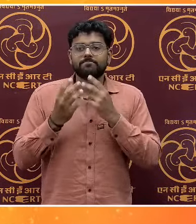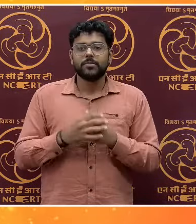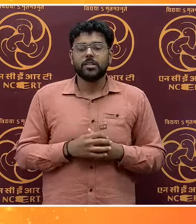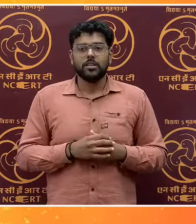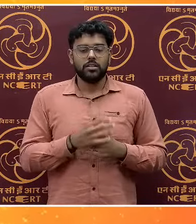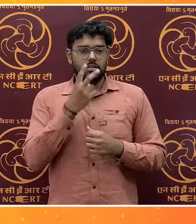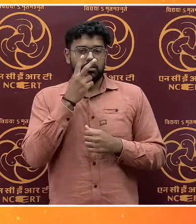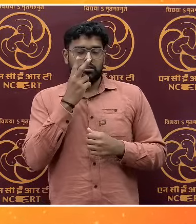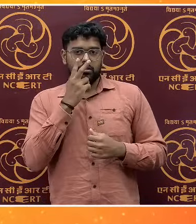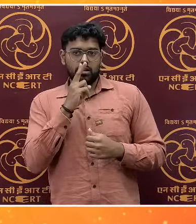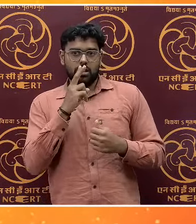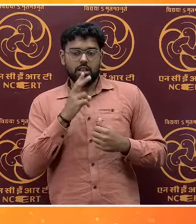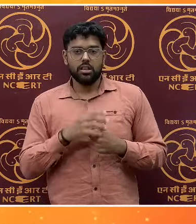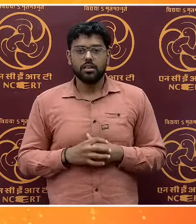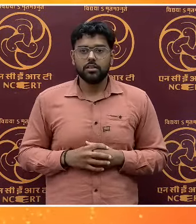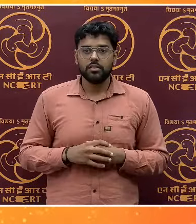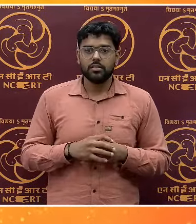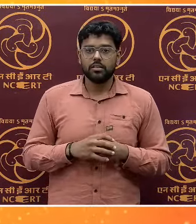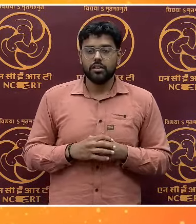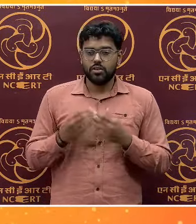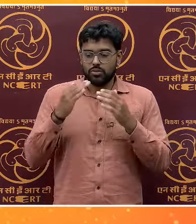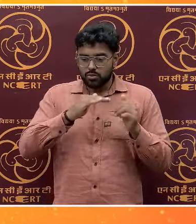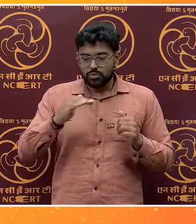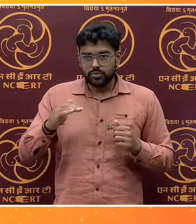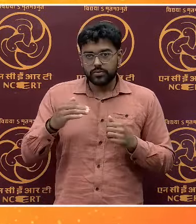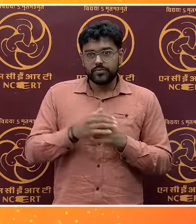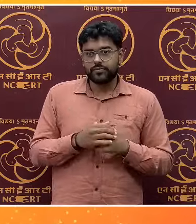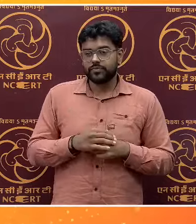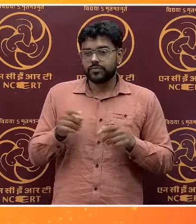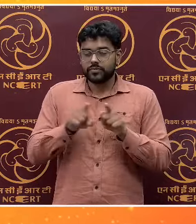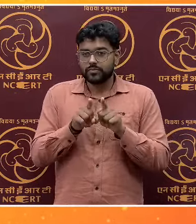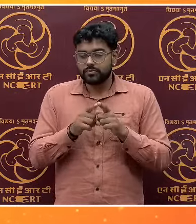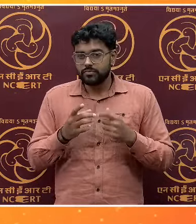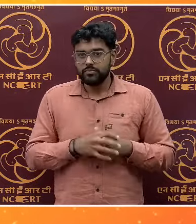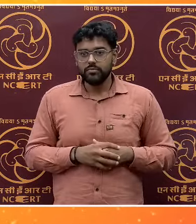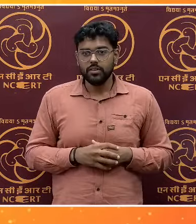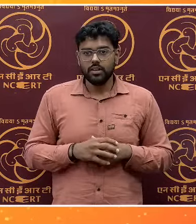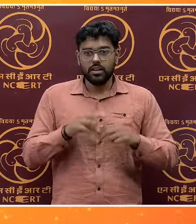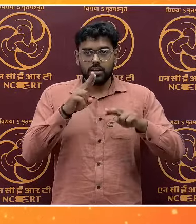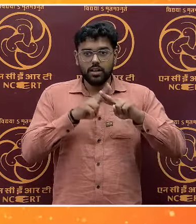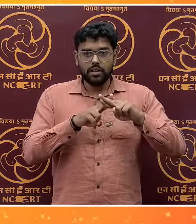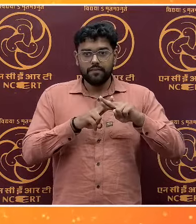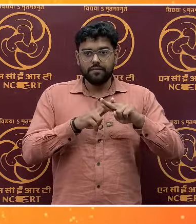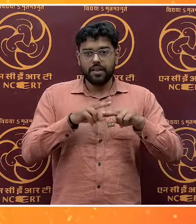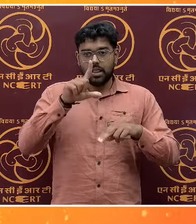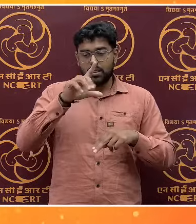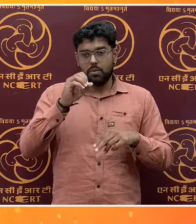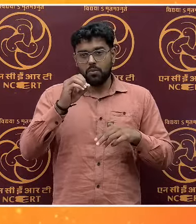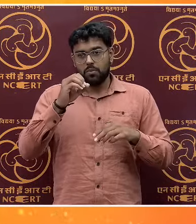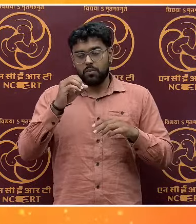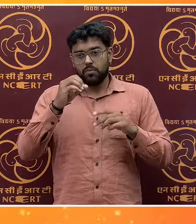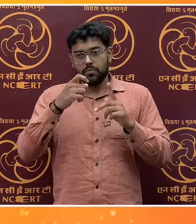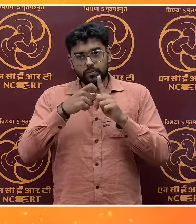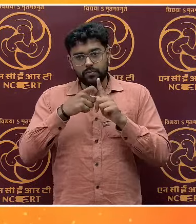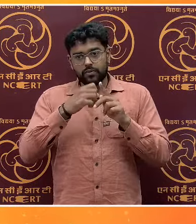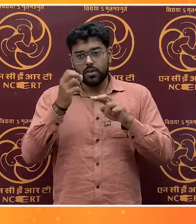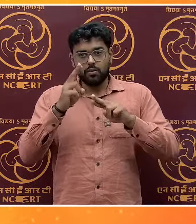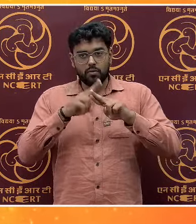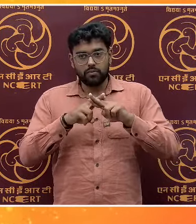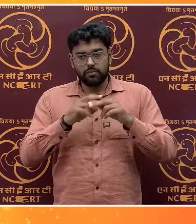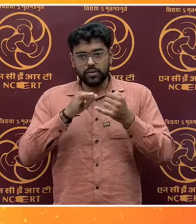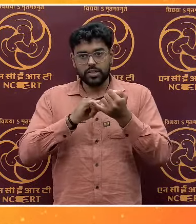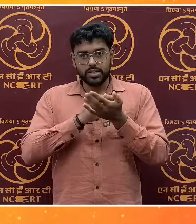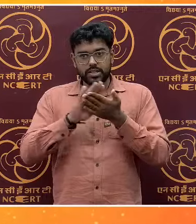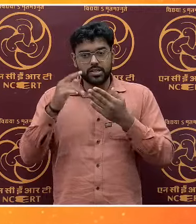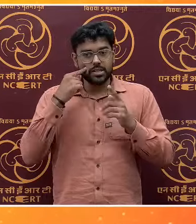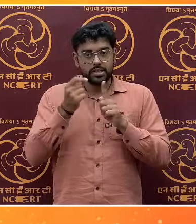flock of sheep, students came out as flock of ships. So here flock of ships, why we are calling it? Because they are not